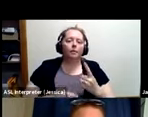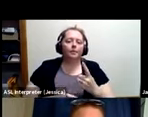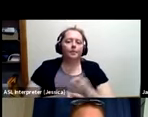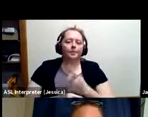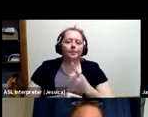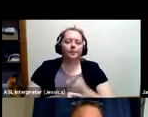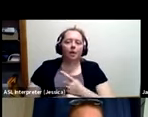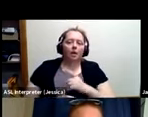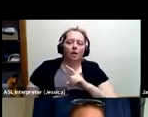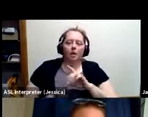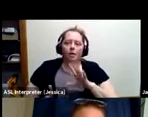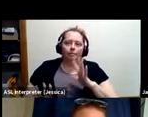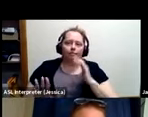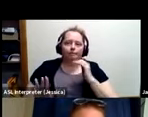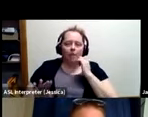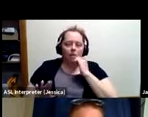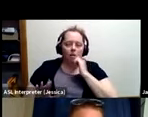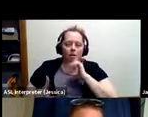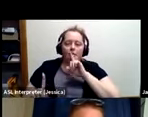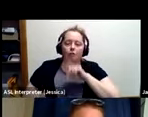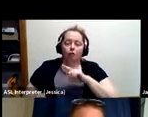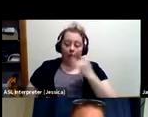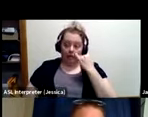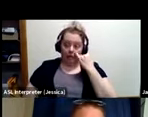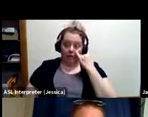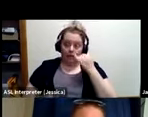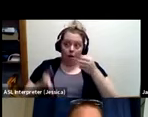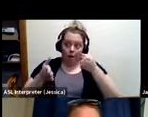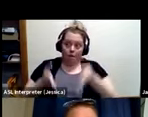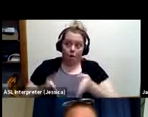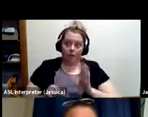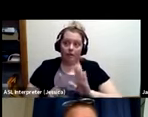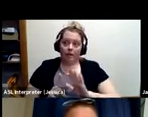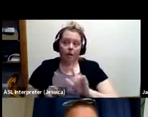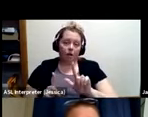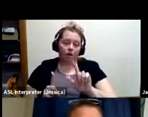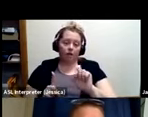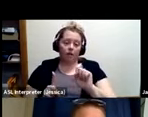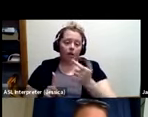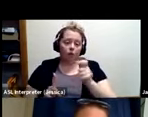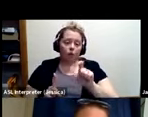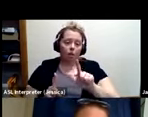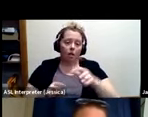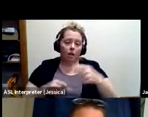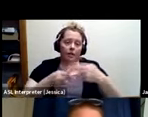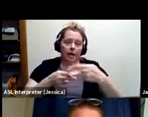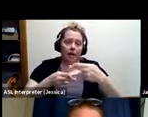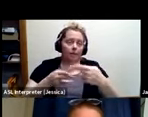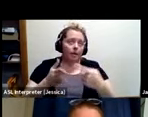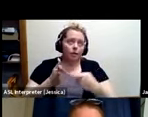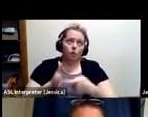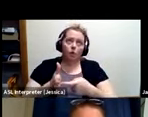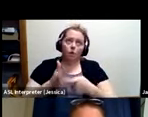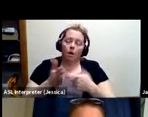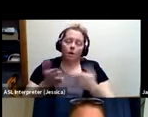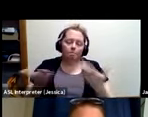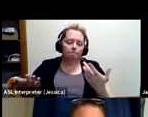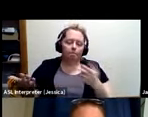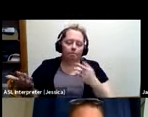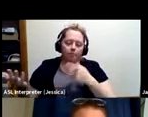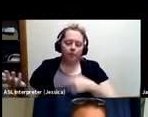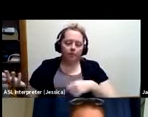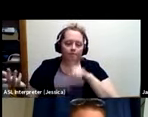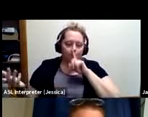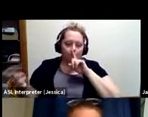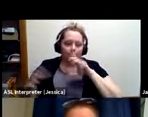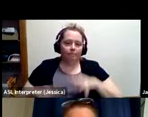when you have to use somebody's legal name, you have to use their legal name. If it comes to payment, if it's something, if